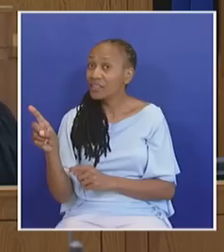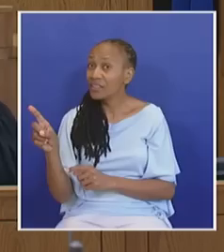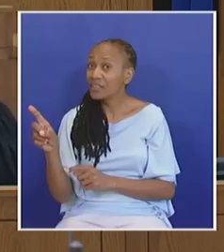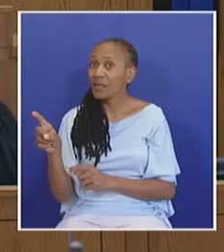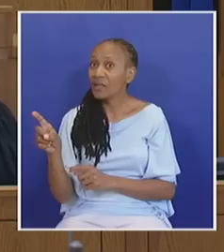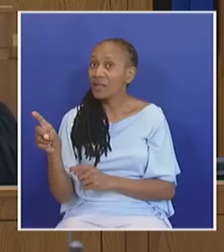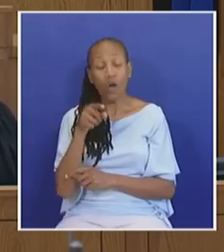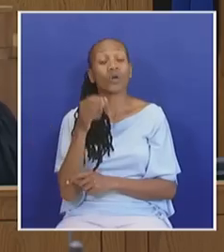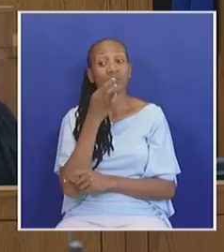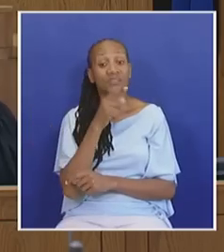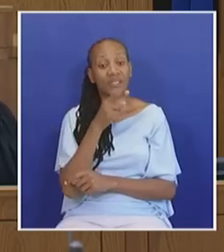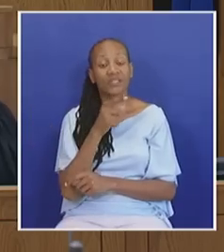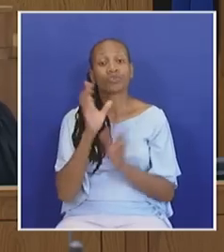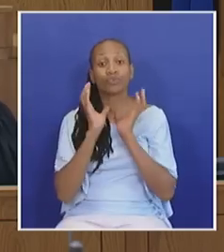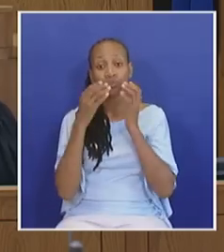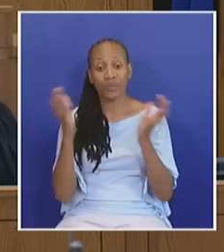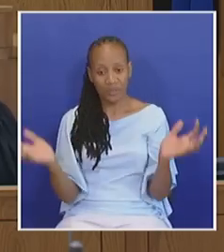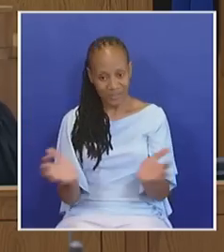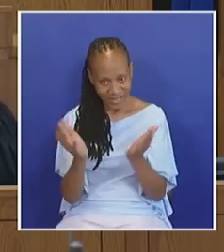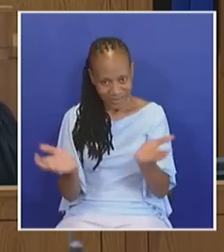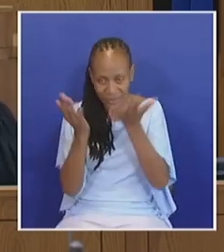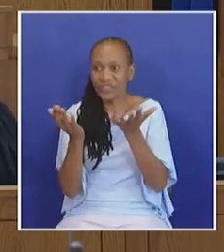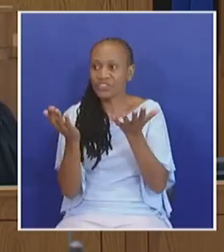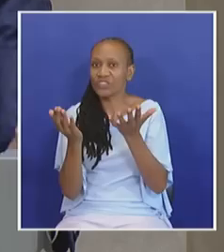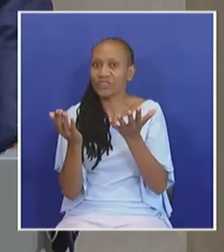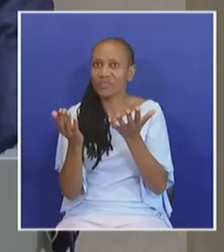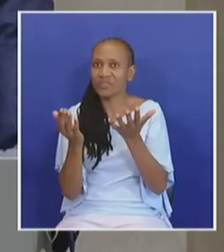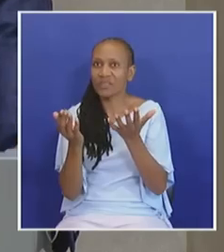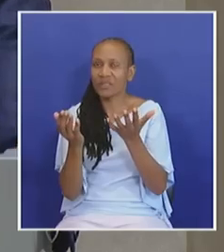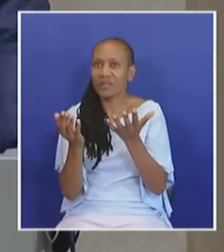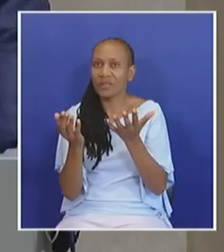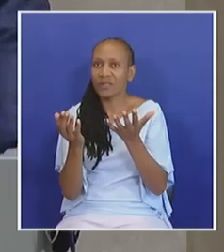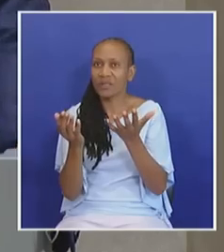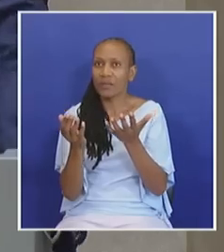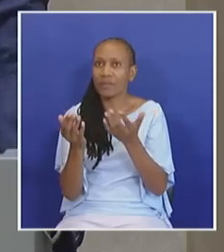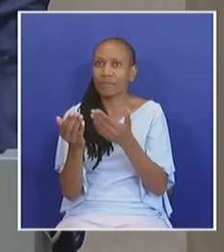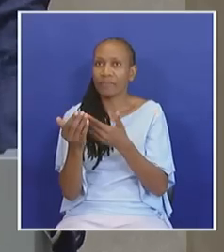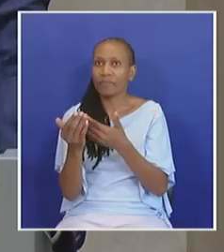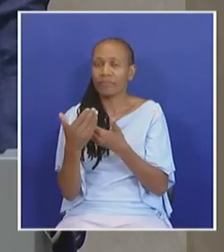Inciting violence. Chairperson, can I clarify my point? This is on the basis of a Twitter